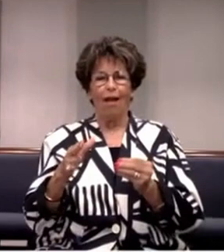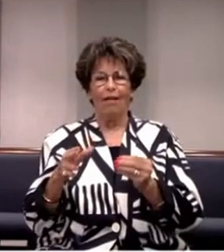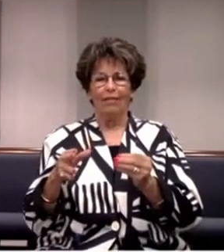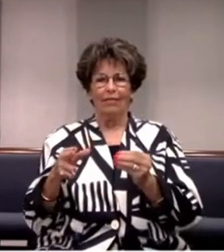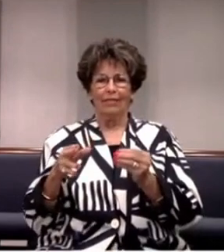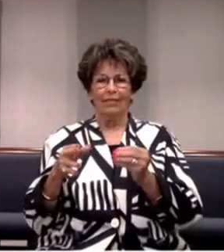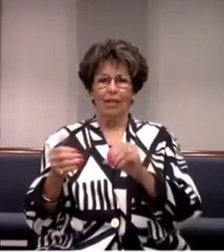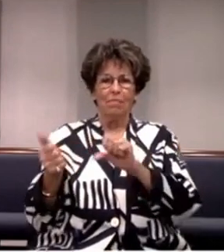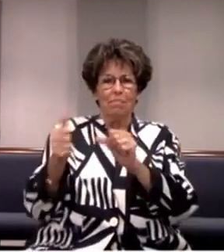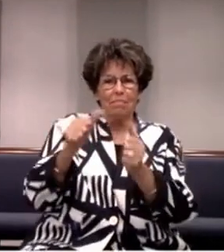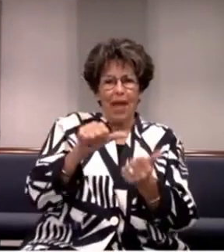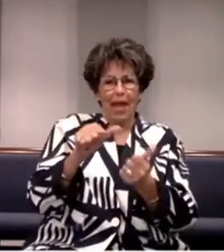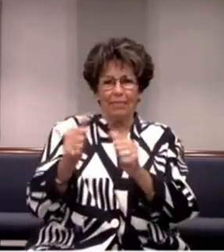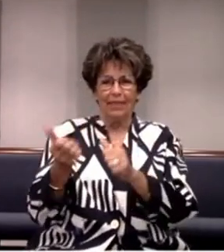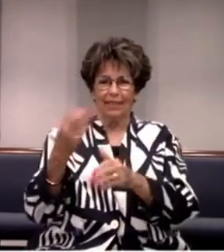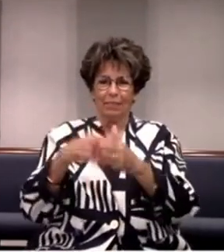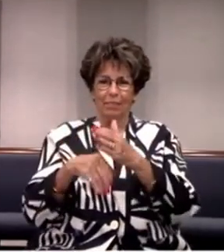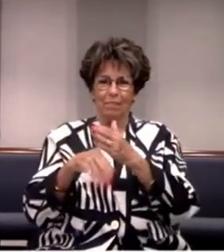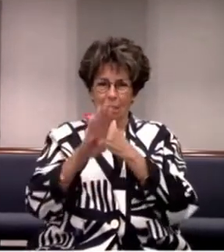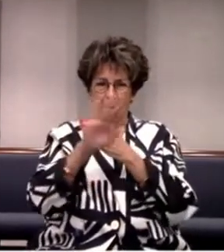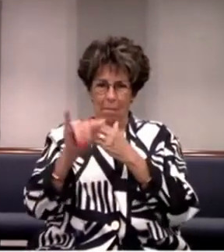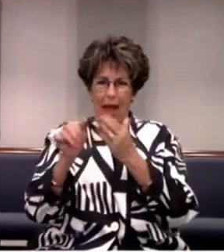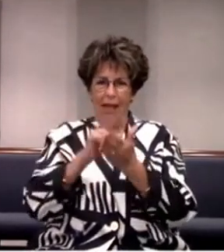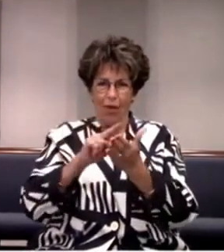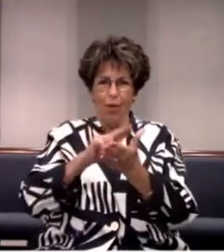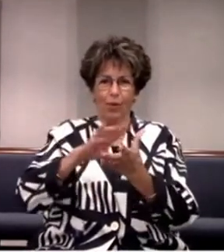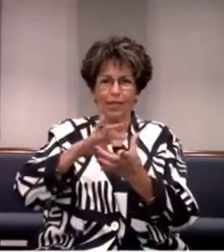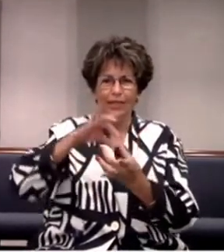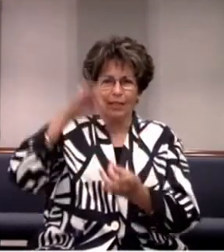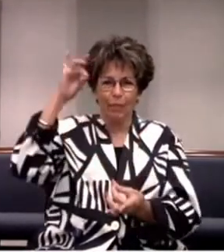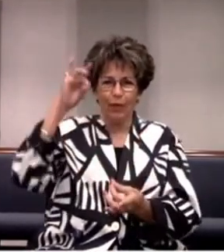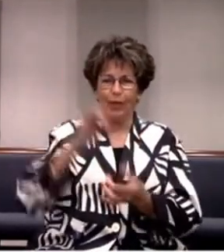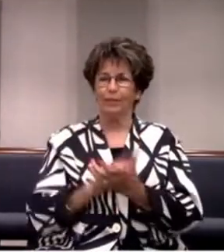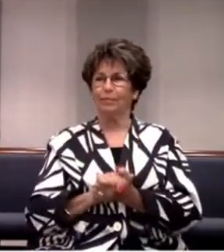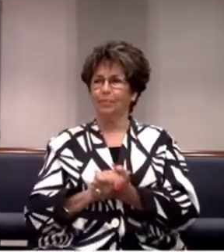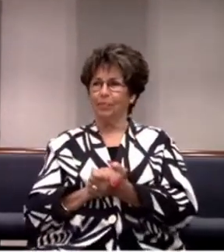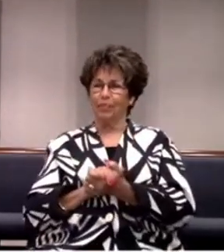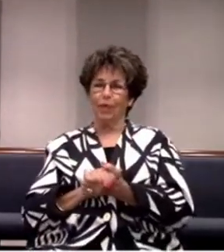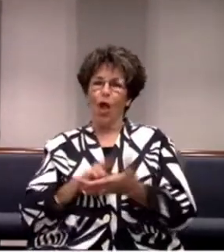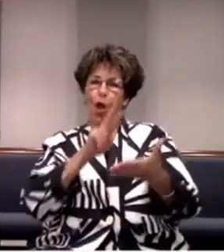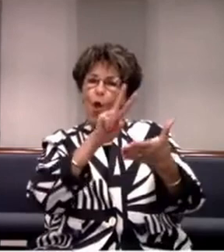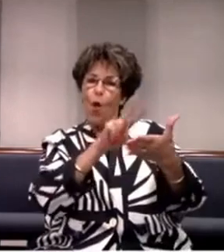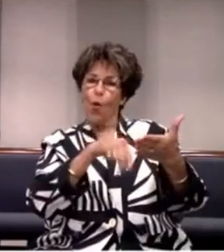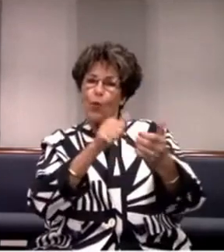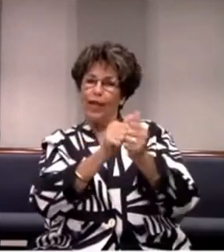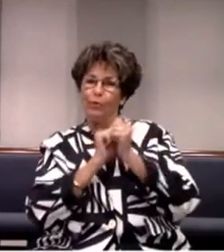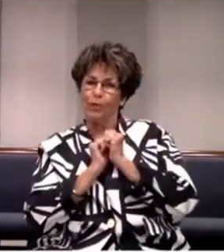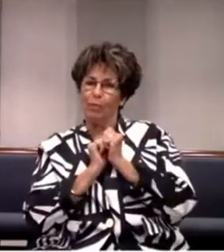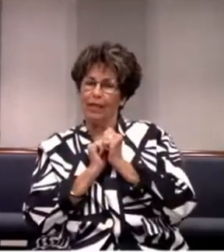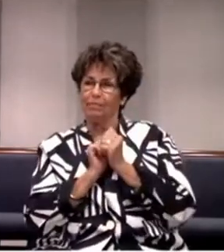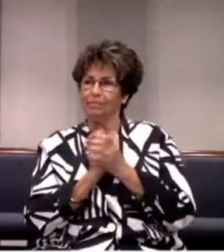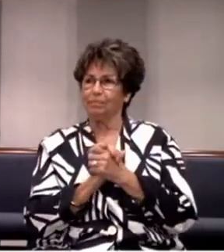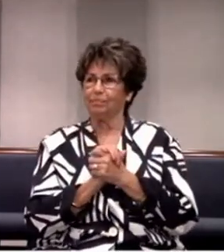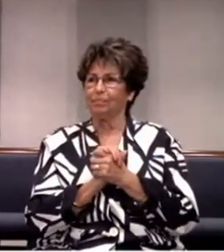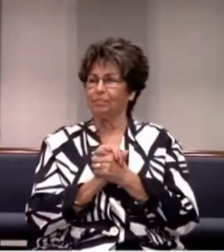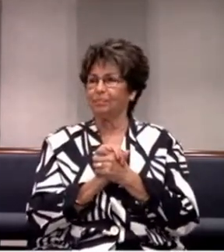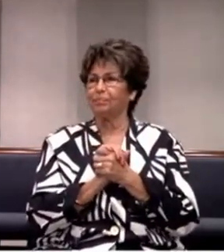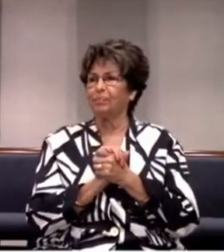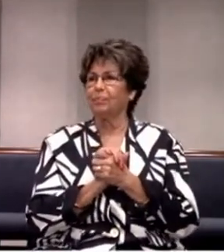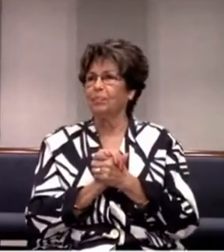if you would, please, to verse number 1 and just read with me a second and let me get to a certain verse